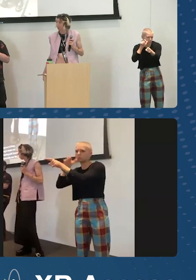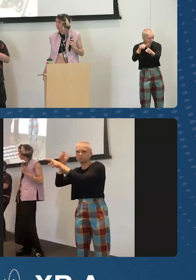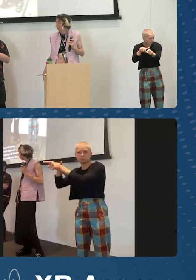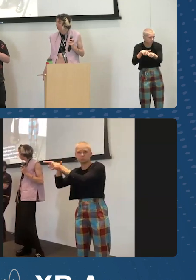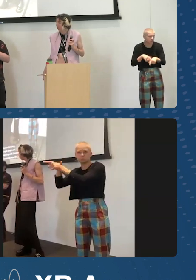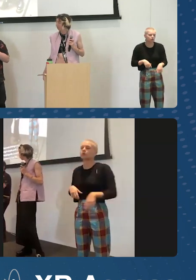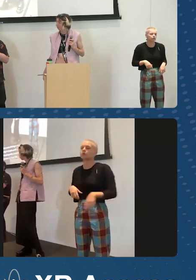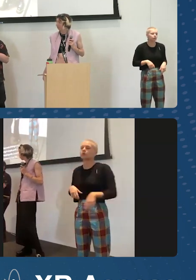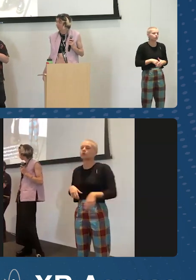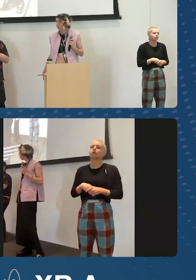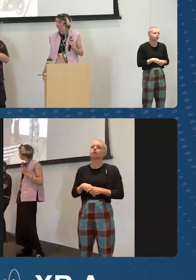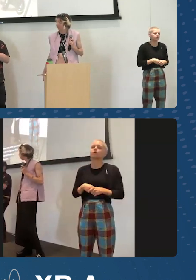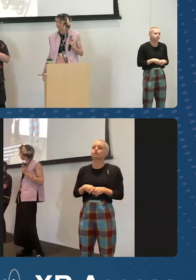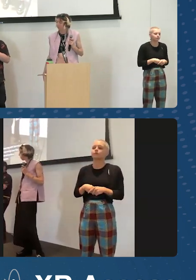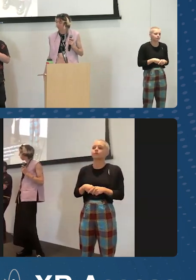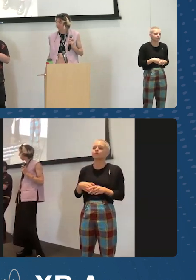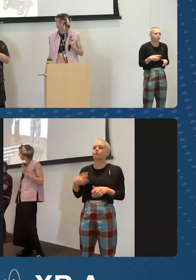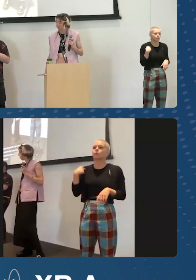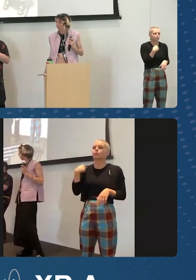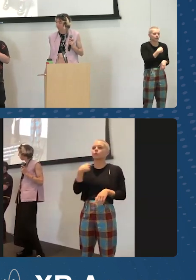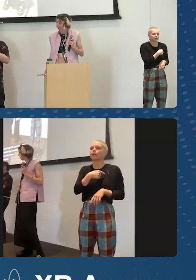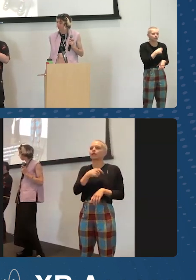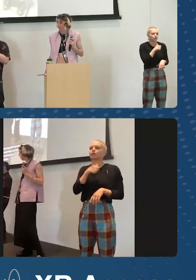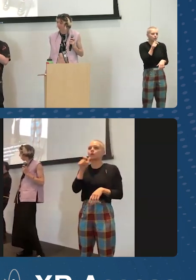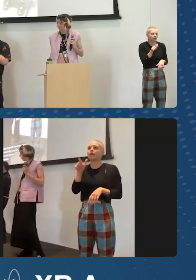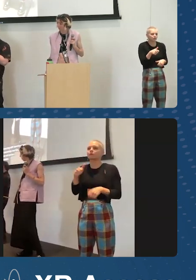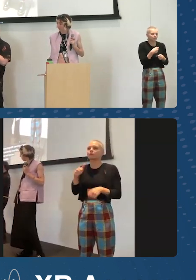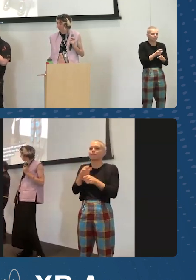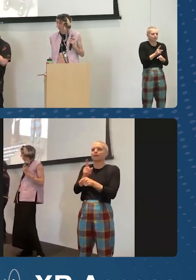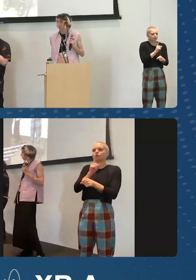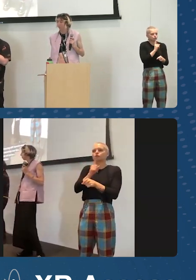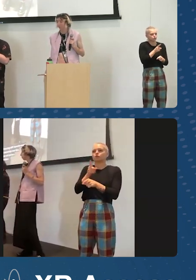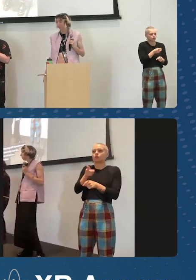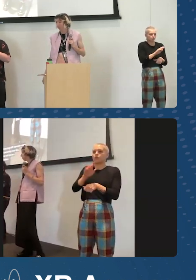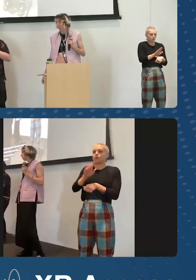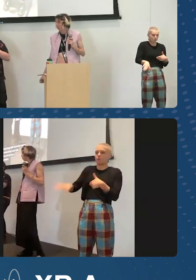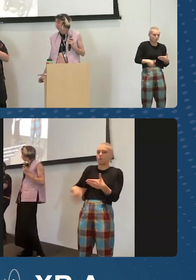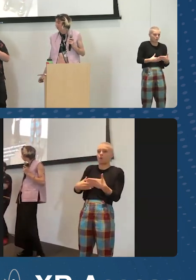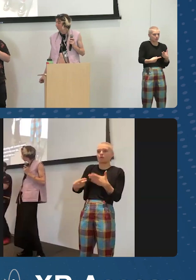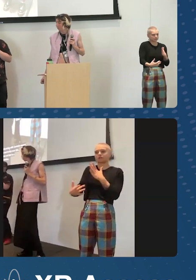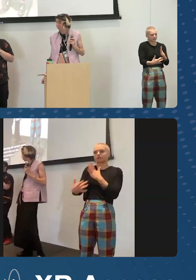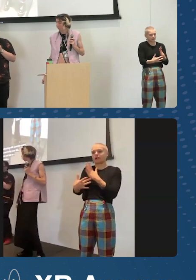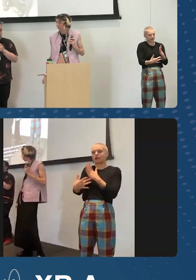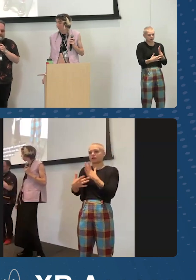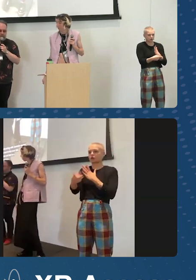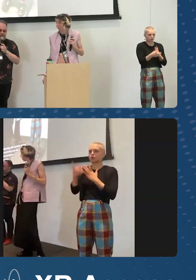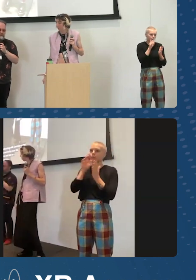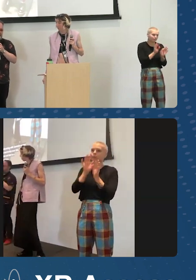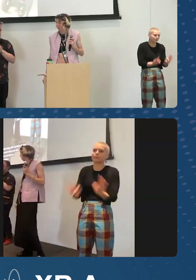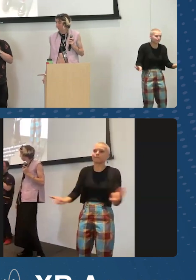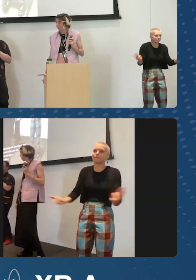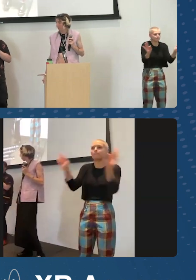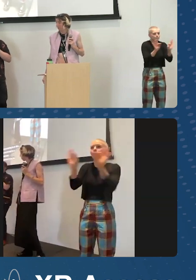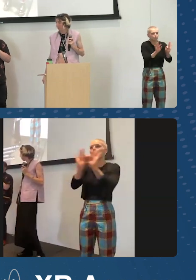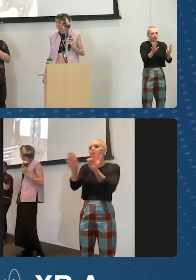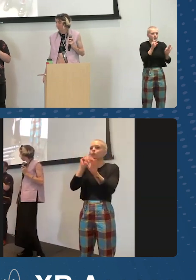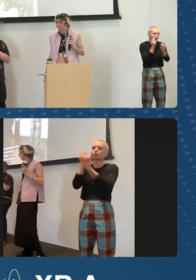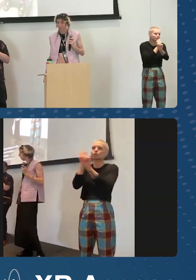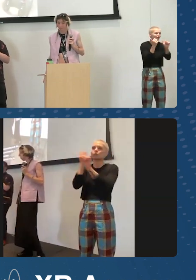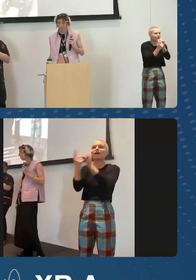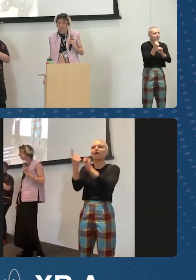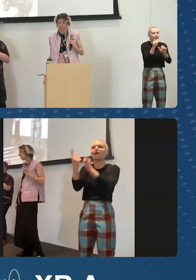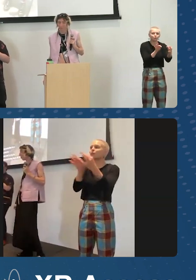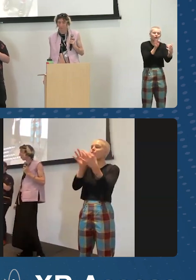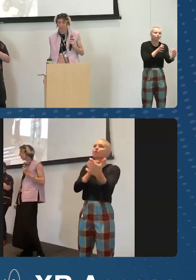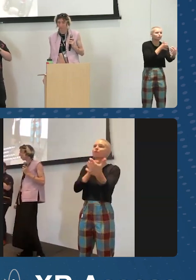trying to toe the party line that like all of the technology coming up is going to be important and going to save everybody's life. We're just doing